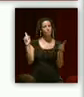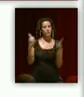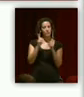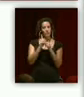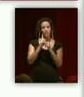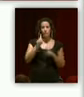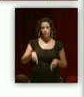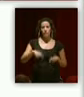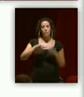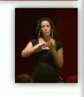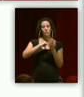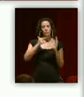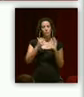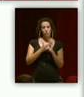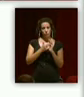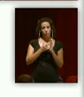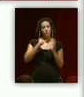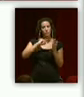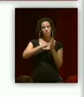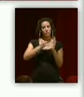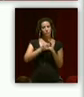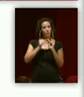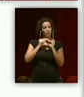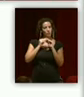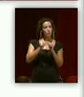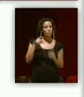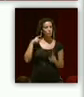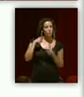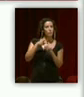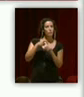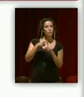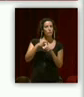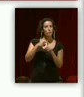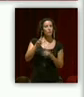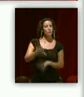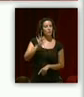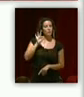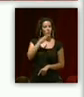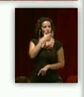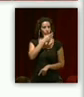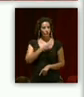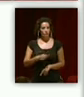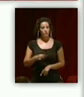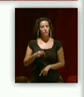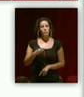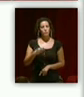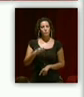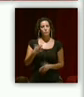briefly display the methodology developed in order to easily